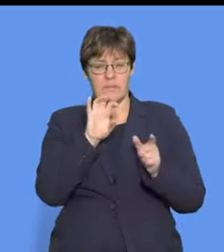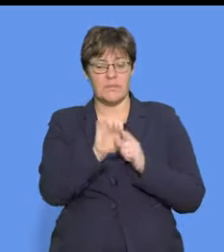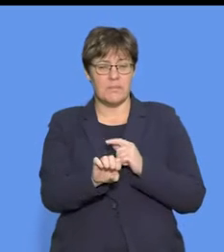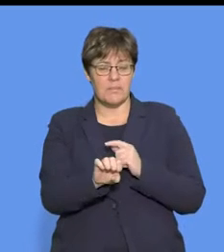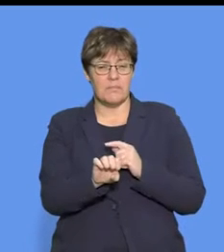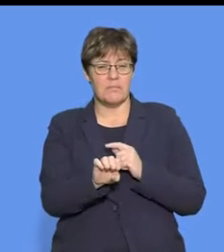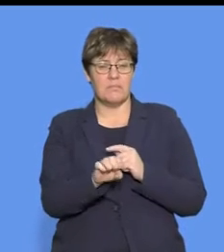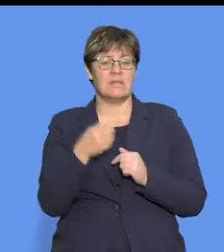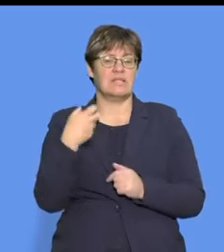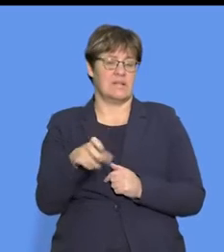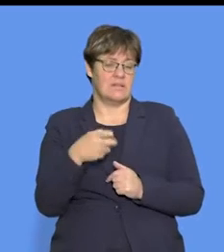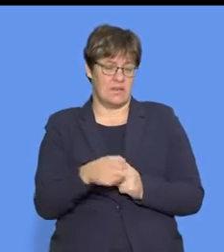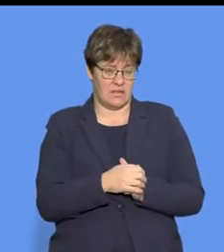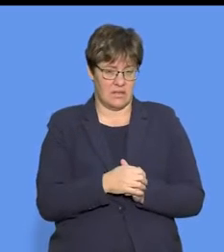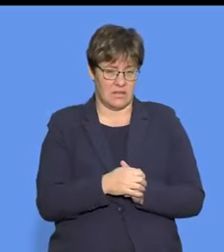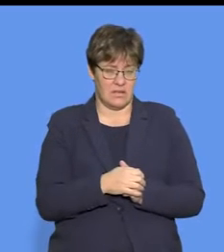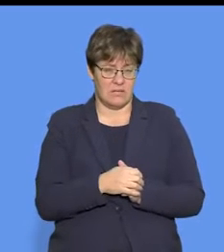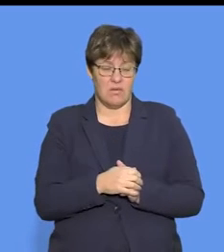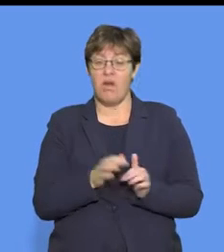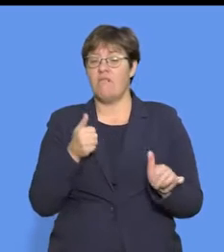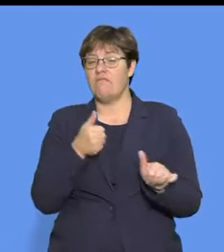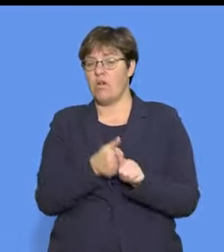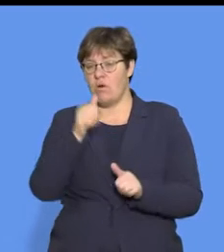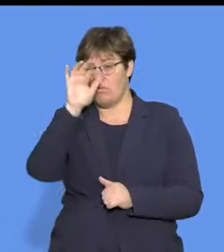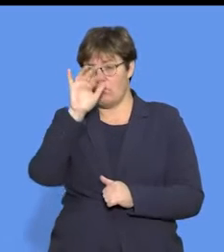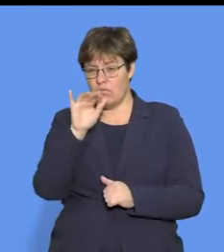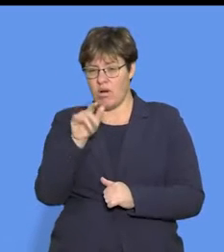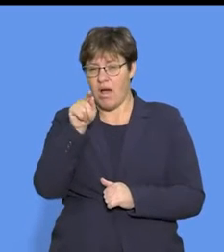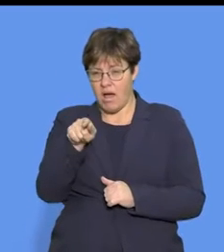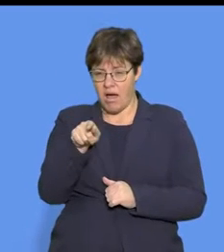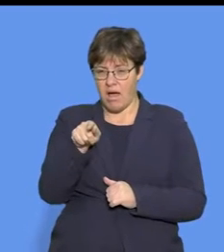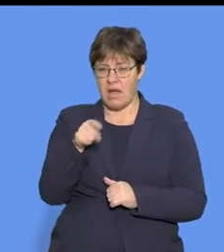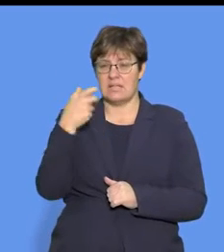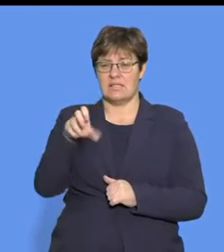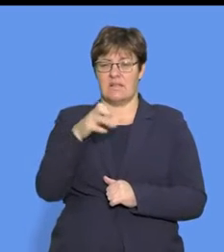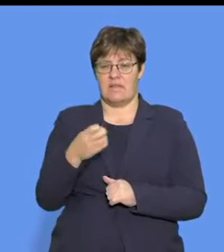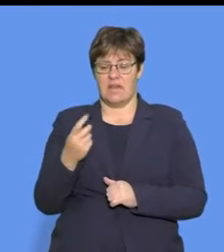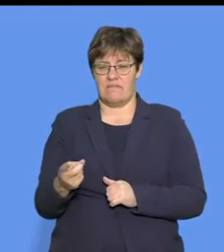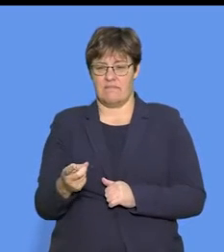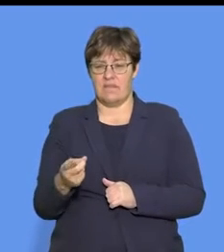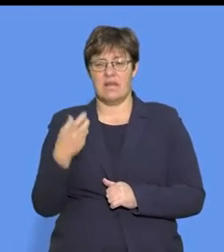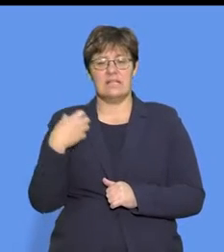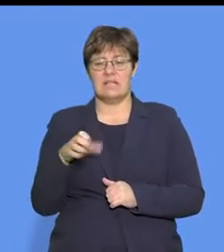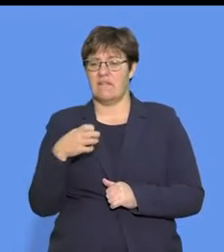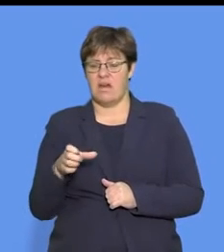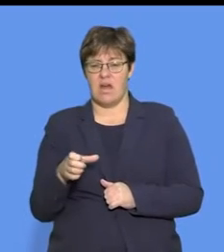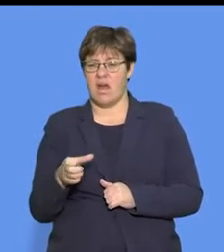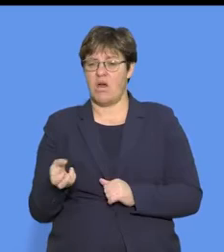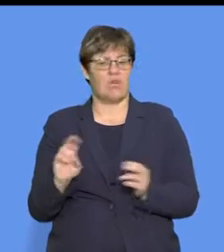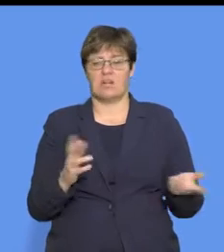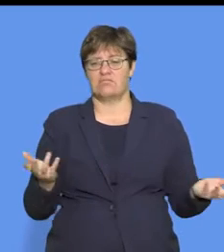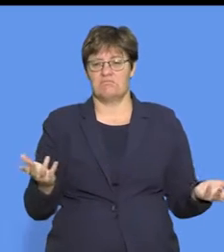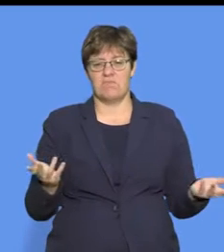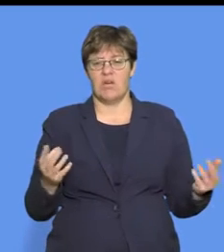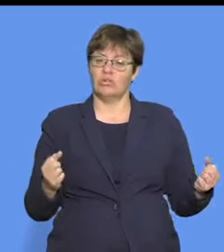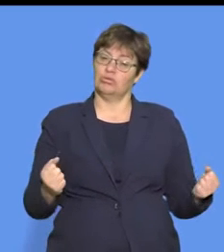down to be able to see where I might find silver. And if I follow the rule down, I'll see, there's silver.